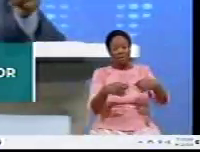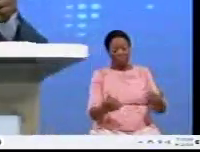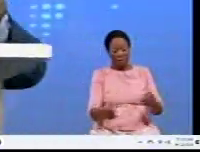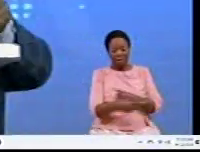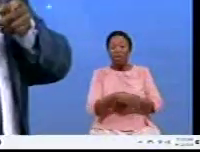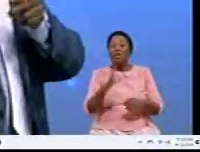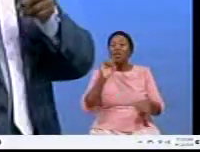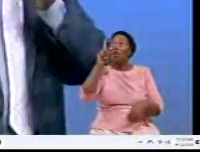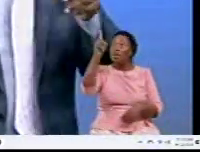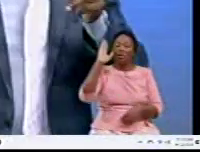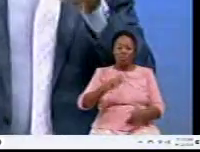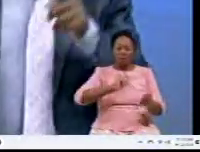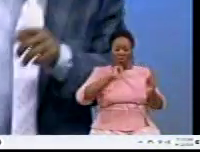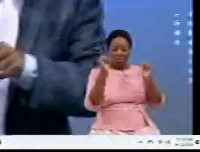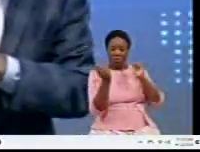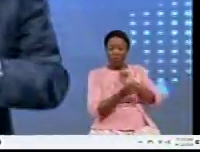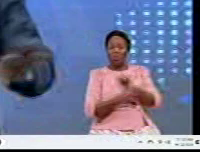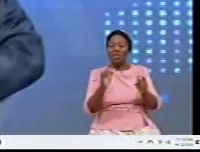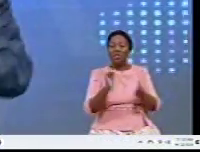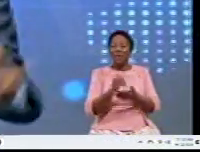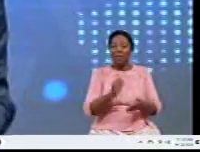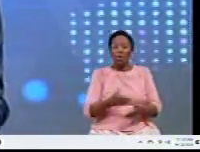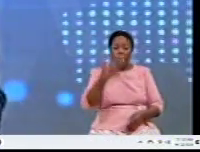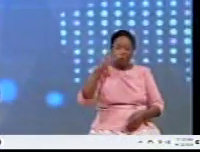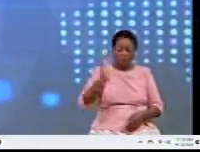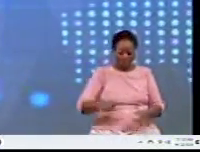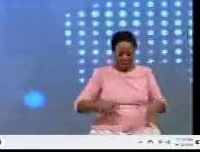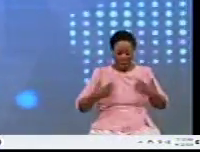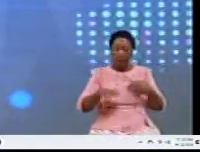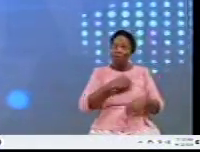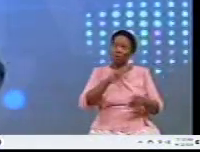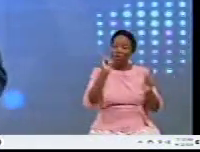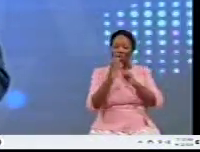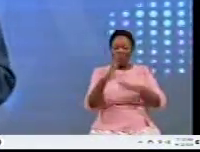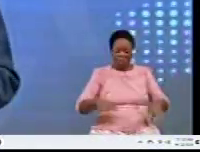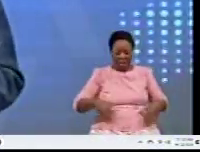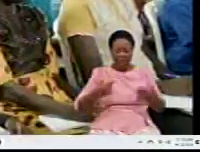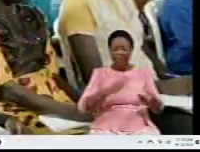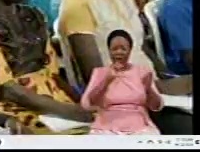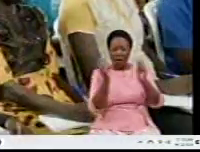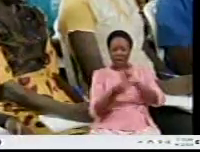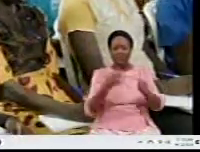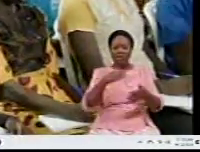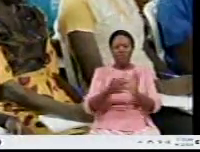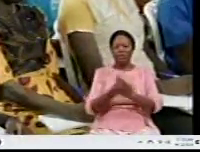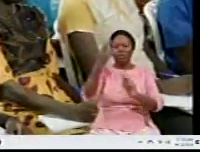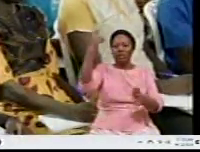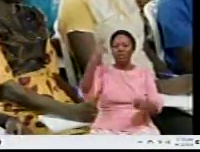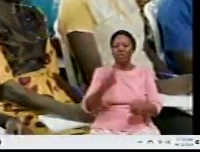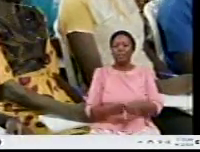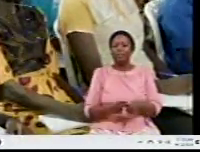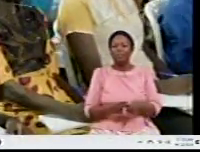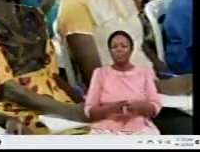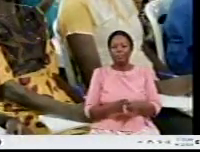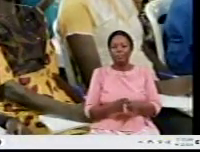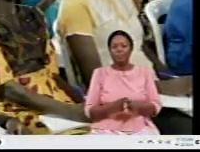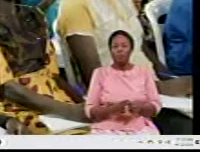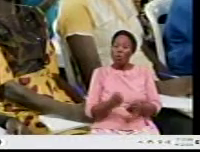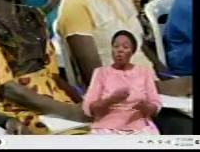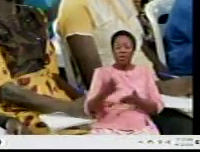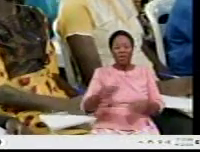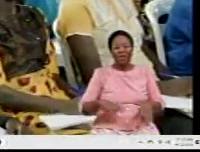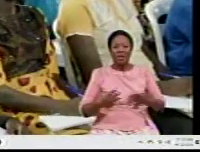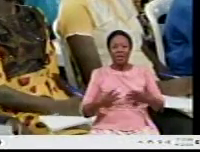will turn that wicked life. He'll turn you around in Jesus' name. wasted life.